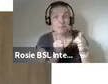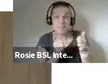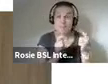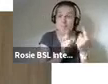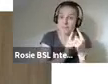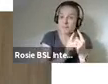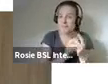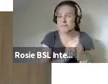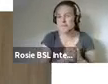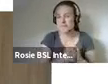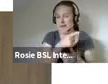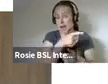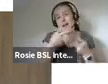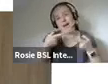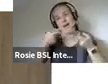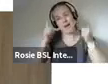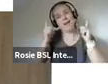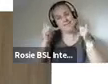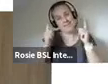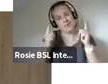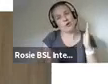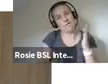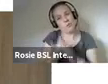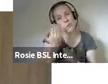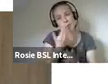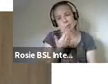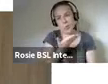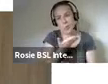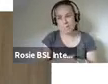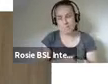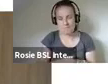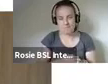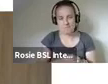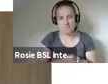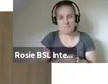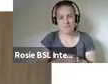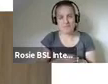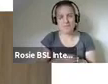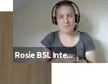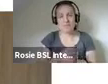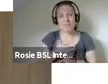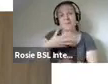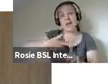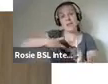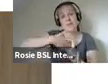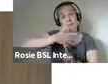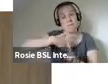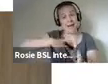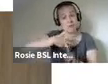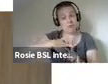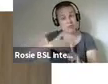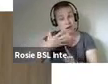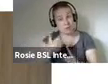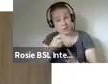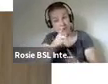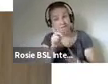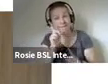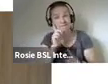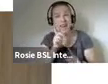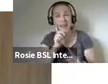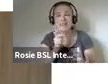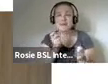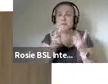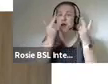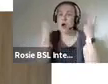to meet the head teacher of their new school, with in the background Lesia, who is in the blonde,